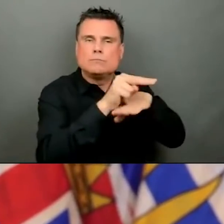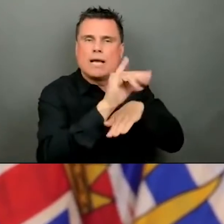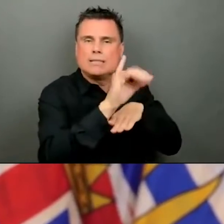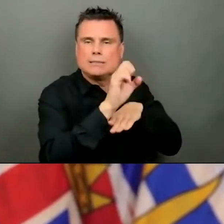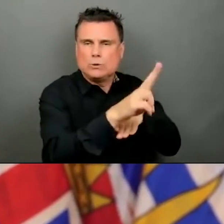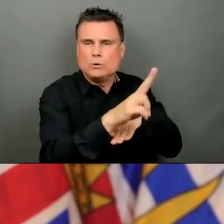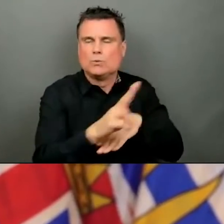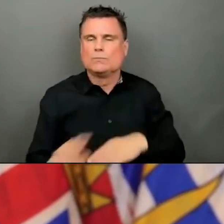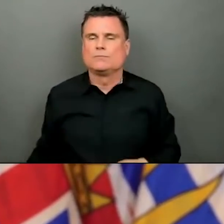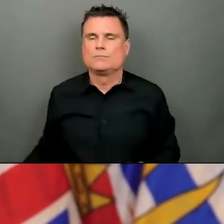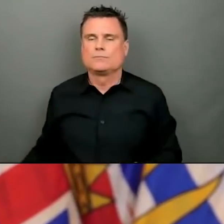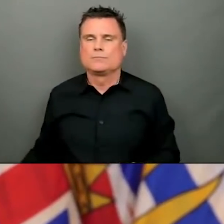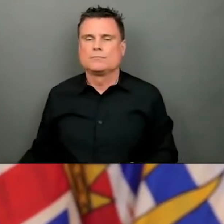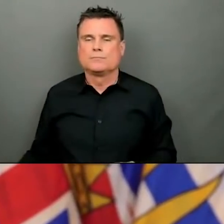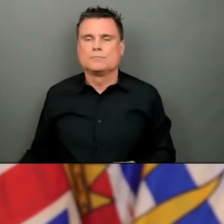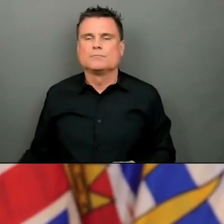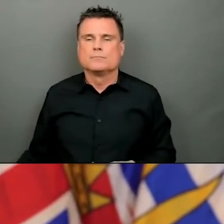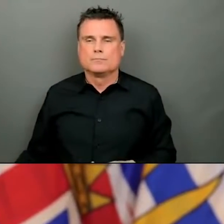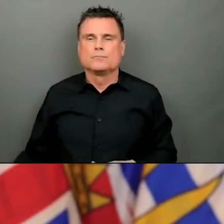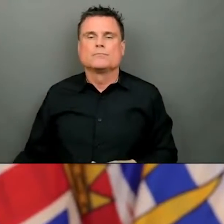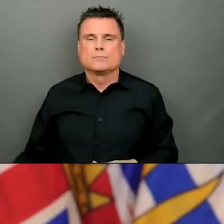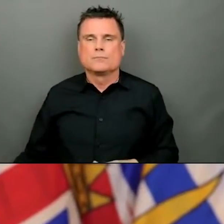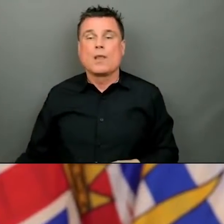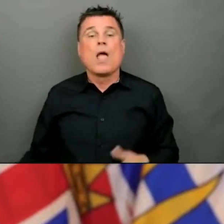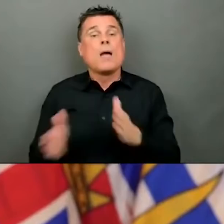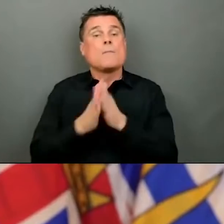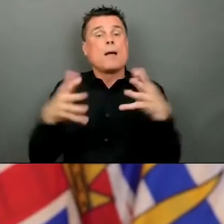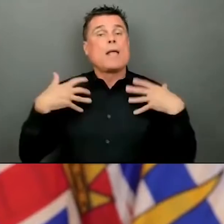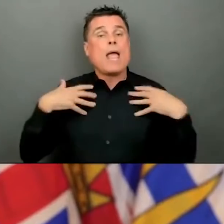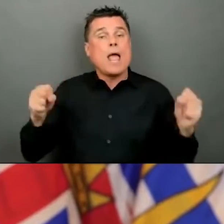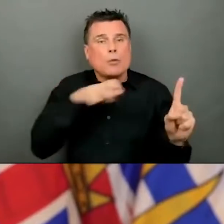14,711 people under active public health monitoring and